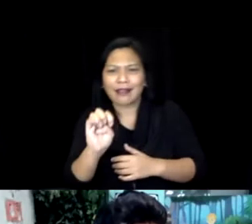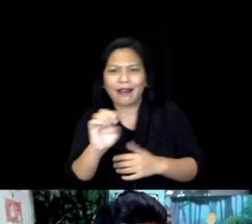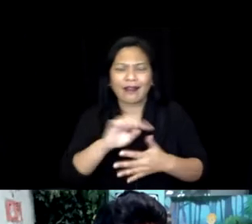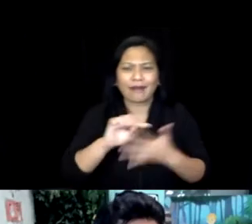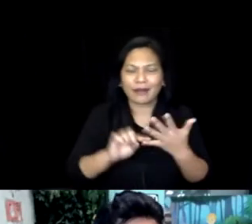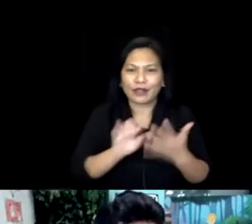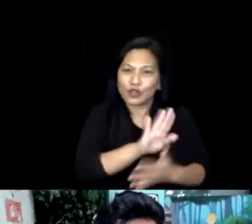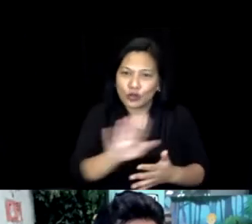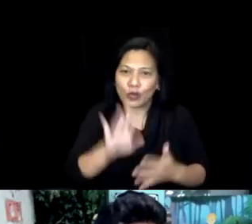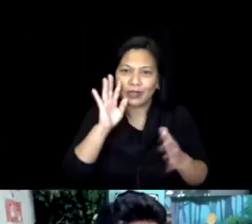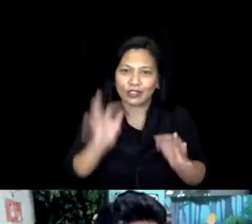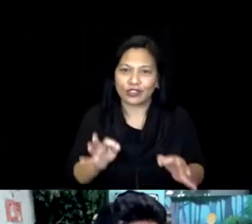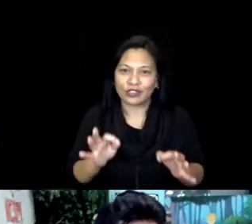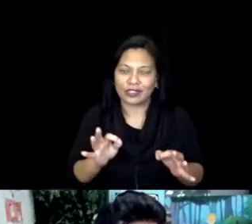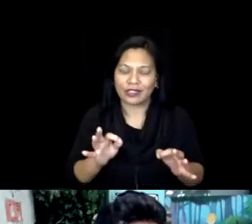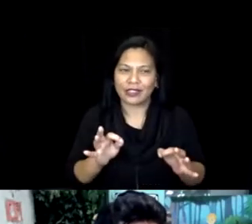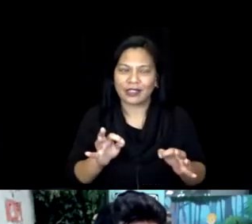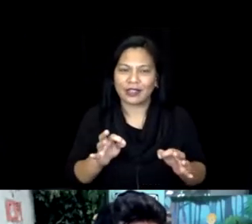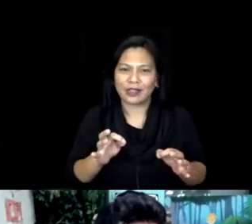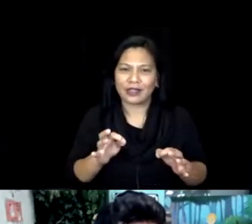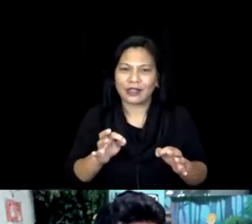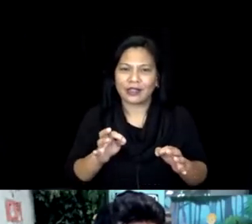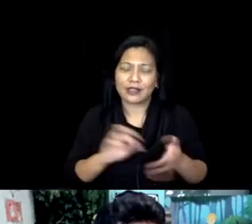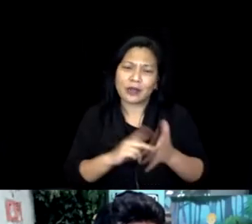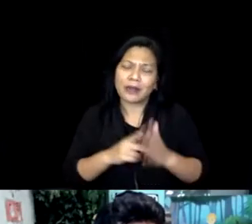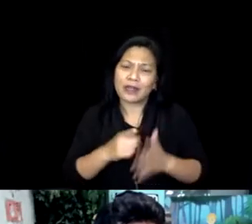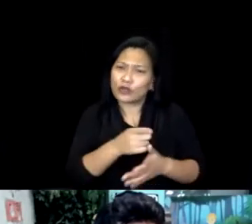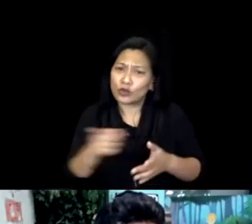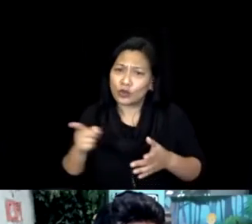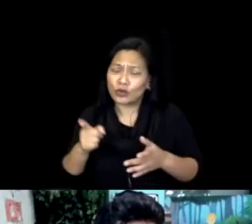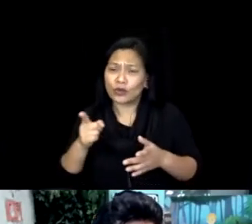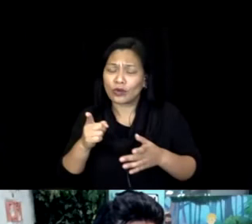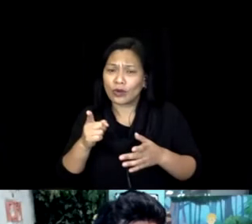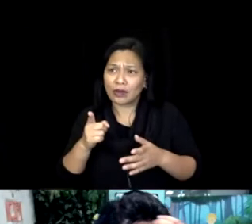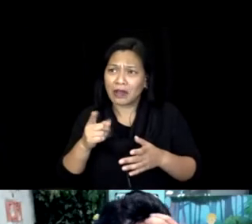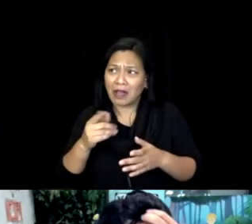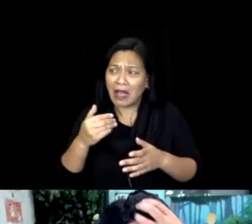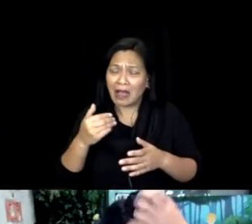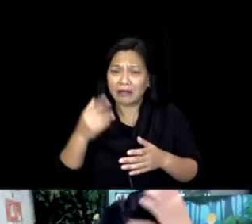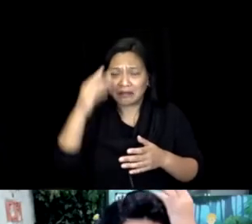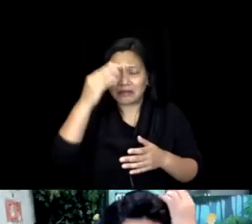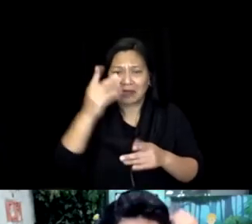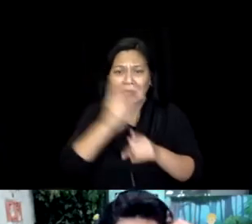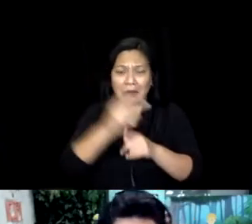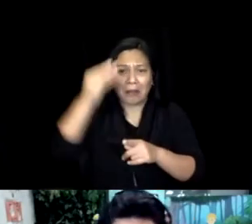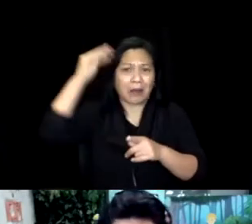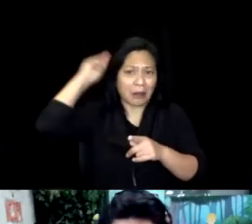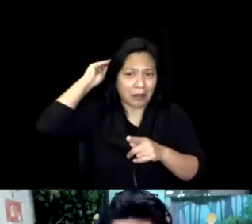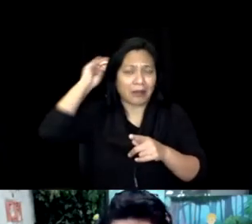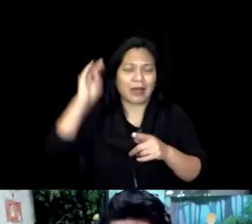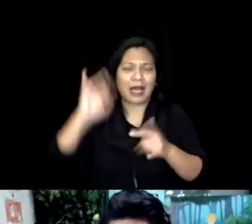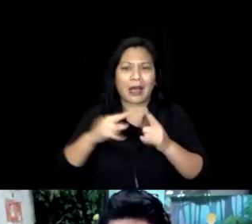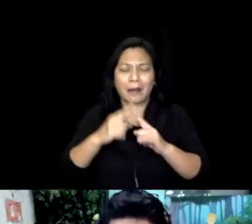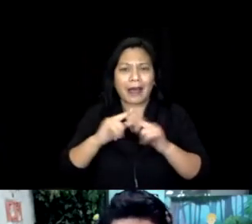what you don't show. So how consciously are you kind of toying with that idea, if at all, when you're working on kind